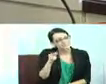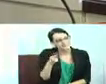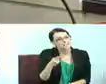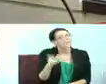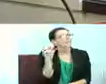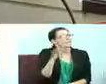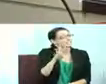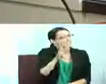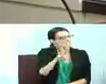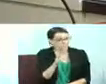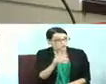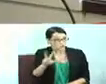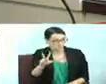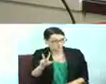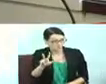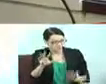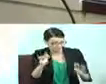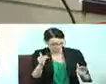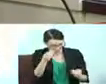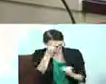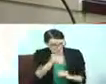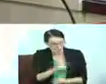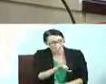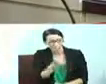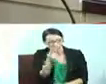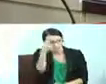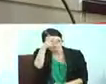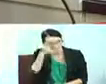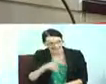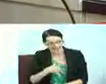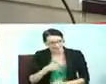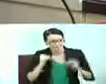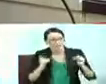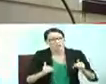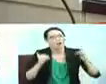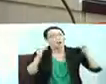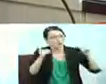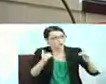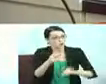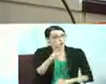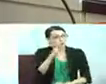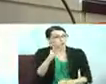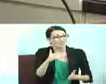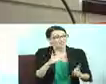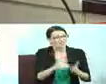19th, 1963, I want to tell you about another one. 2,000 years ago,